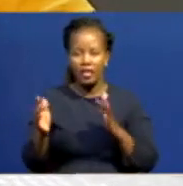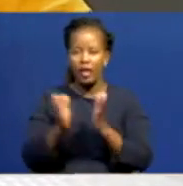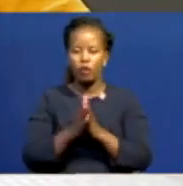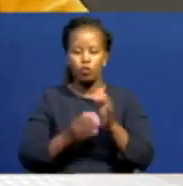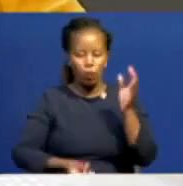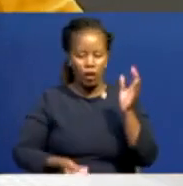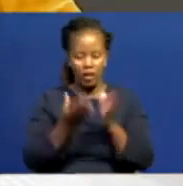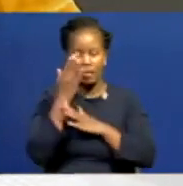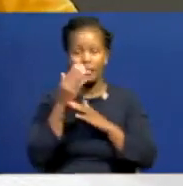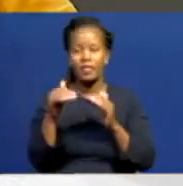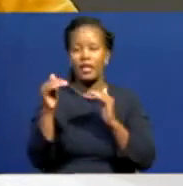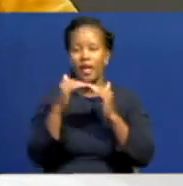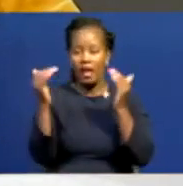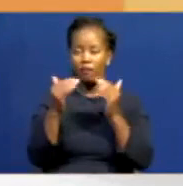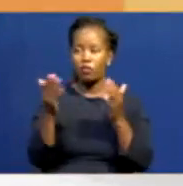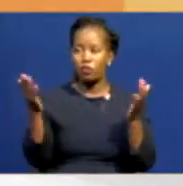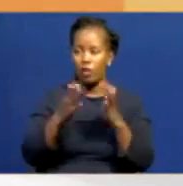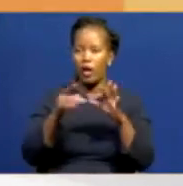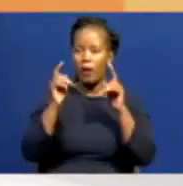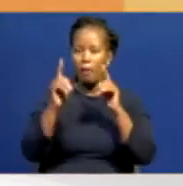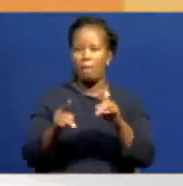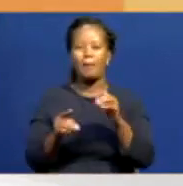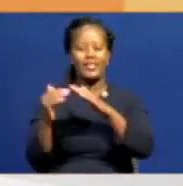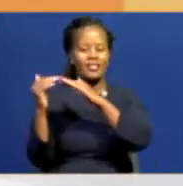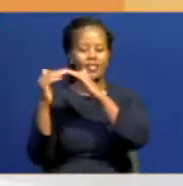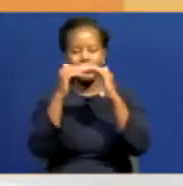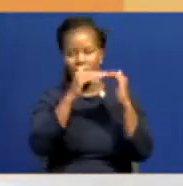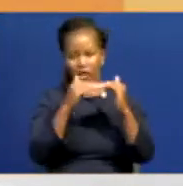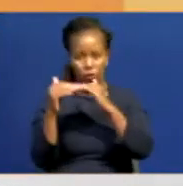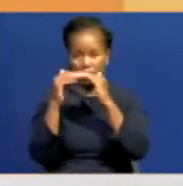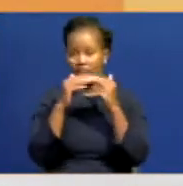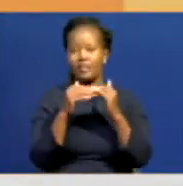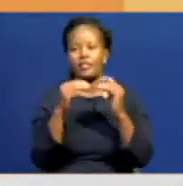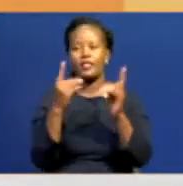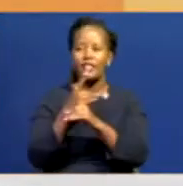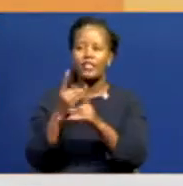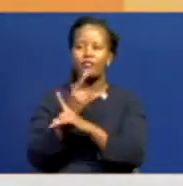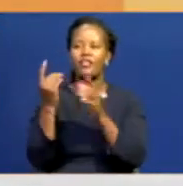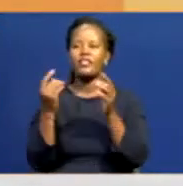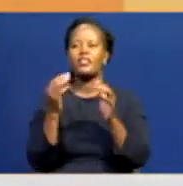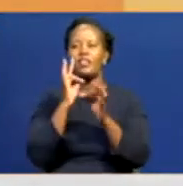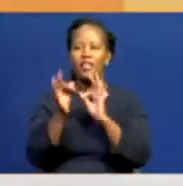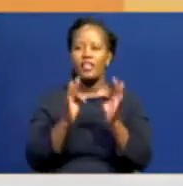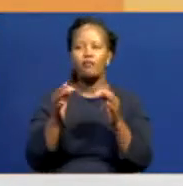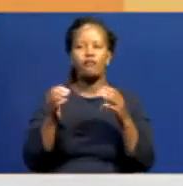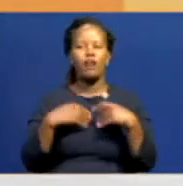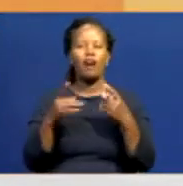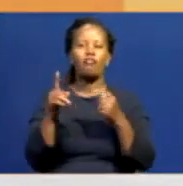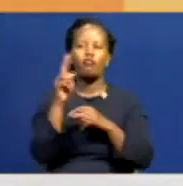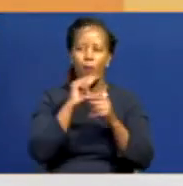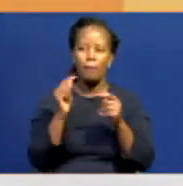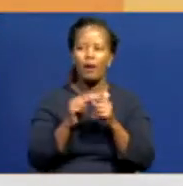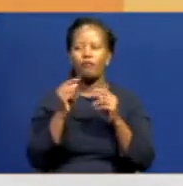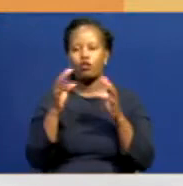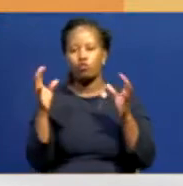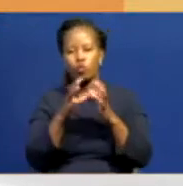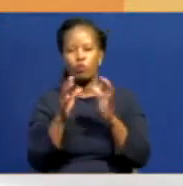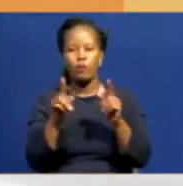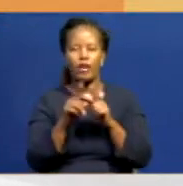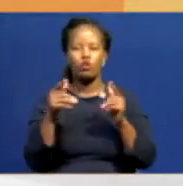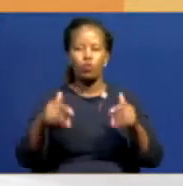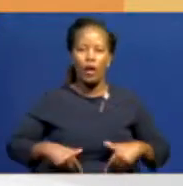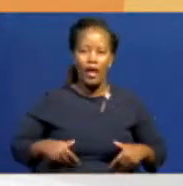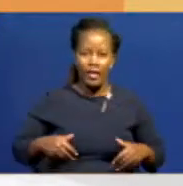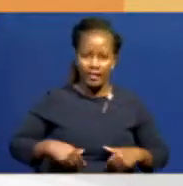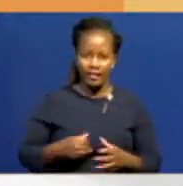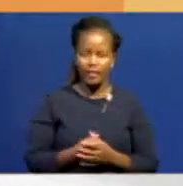this is the stage where you have to equalize all the differences, whether you have 20 stadiums, a perfect youth age group system or not. But also something that we